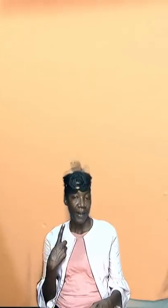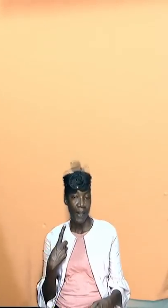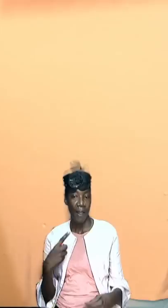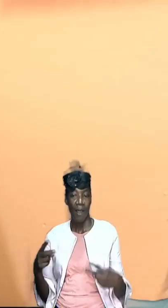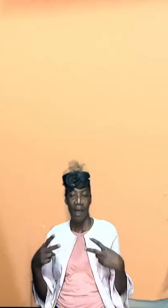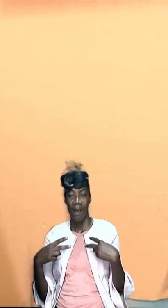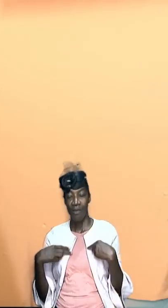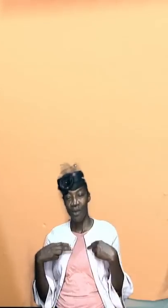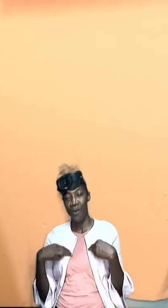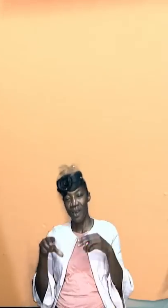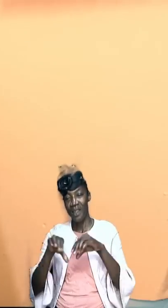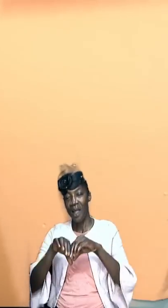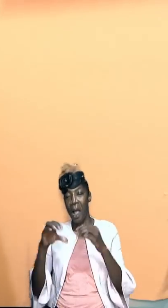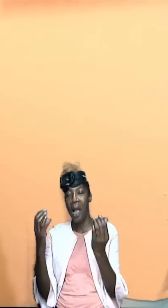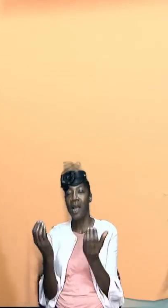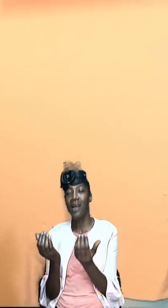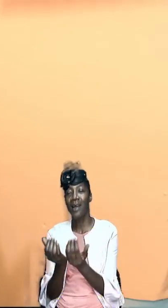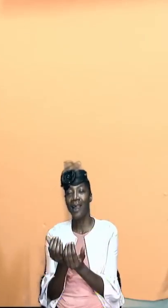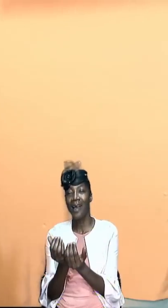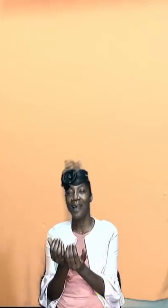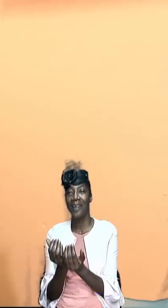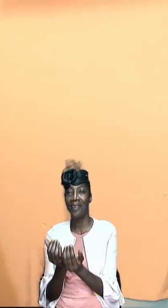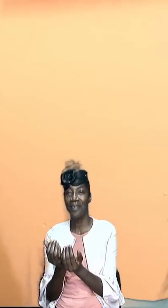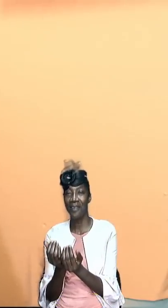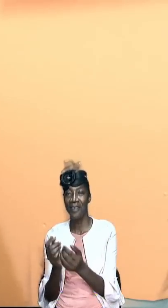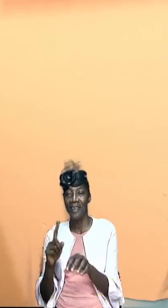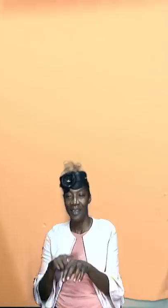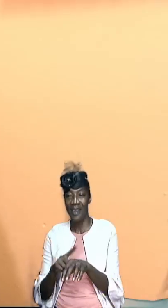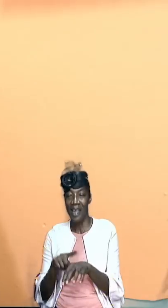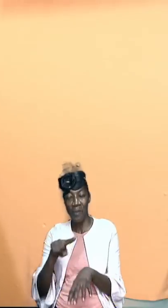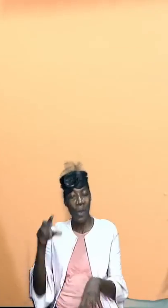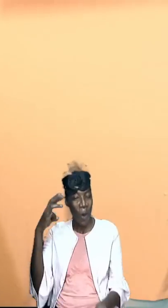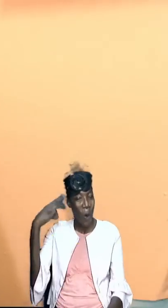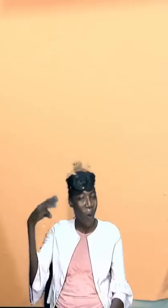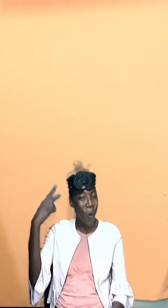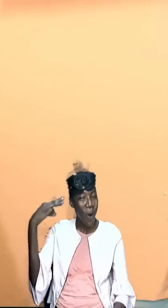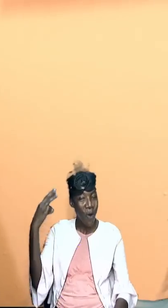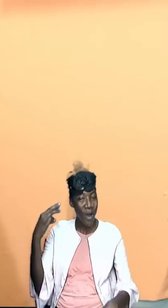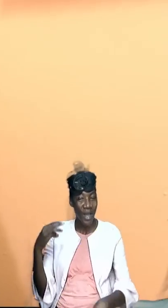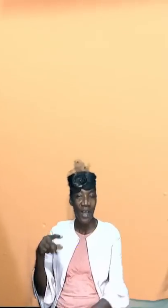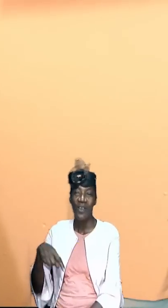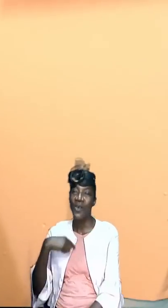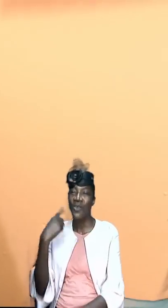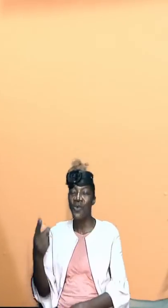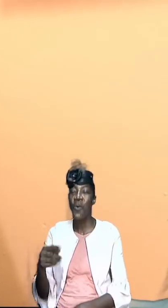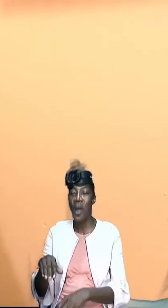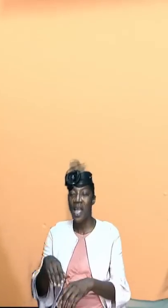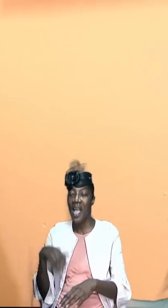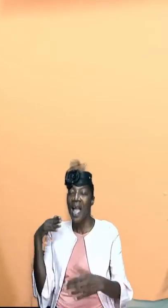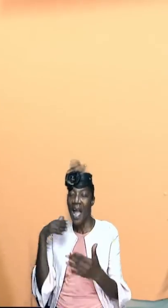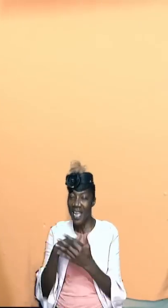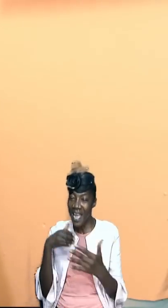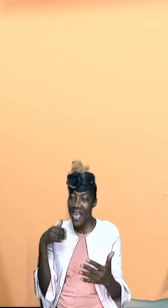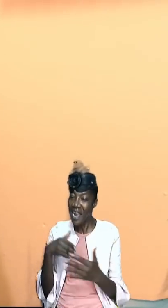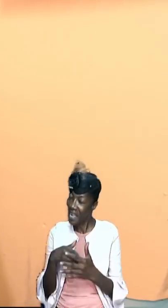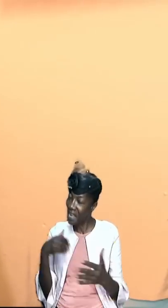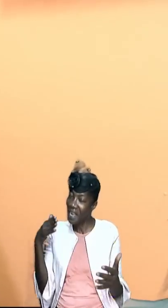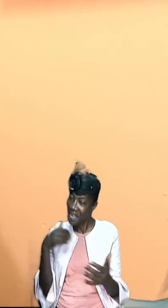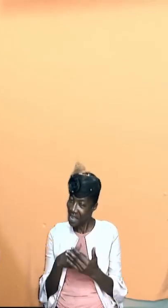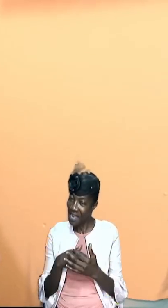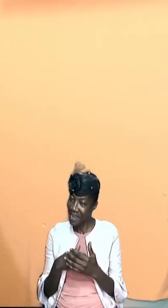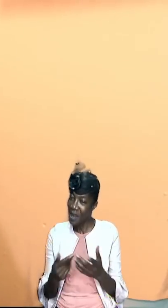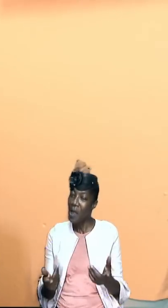a little classroom session. And don't worry about it. It's just a matter of going back over it a time or two and it will come.